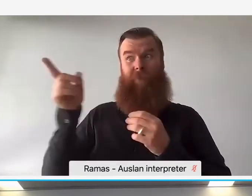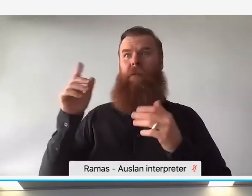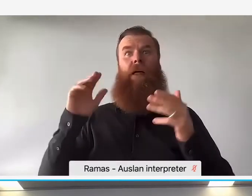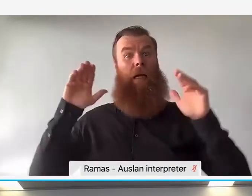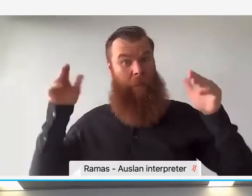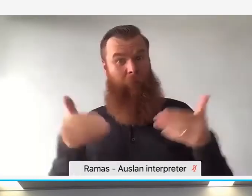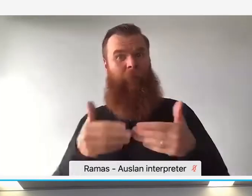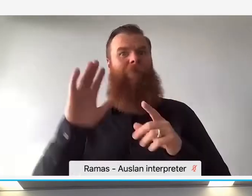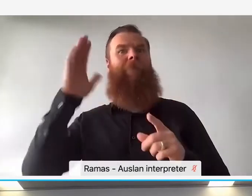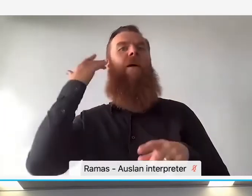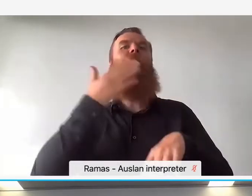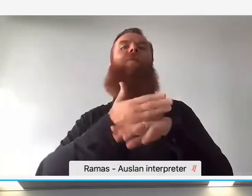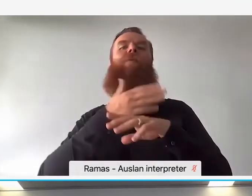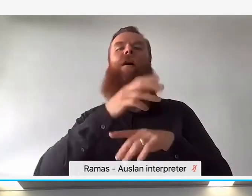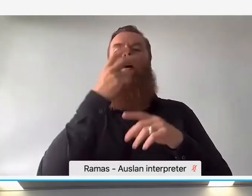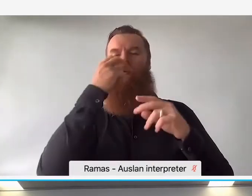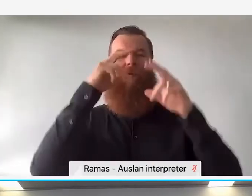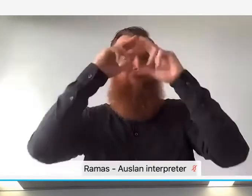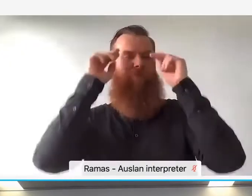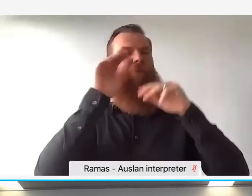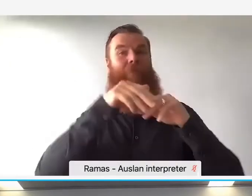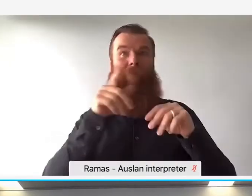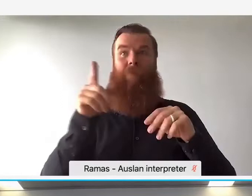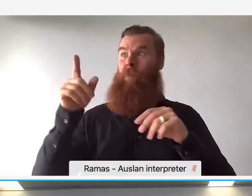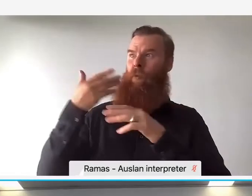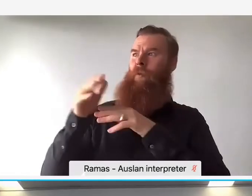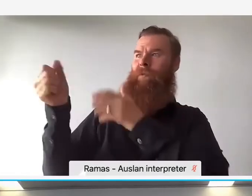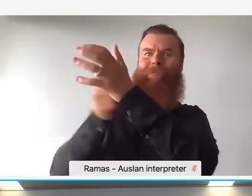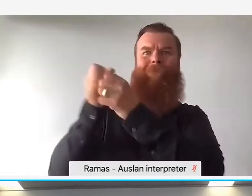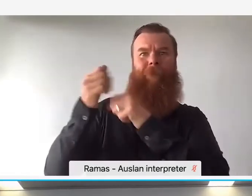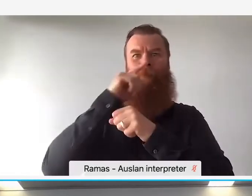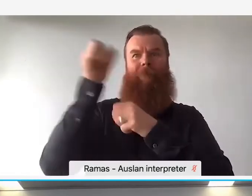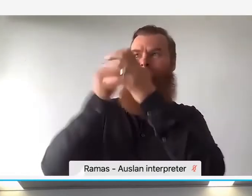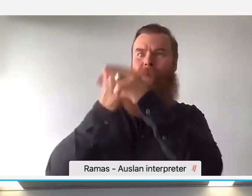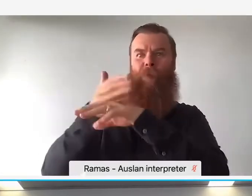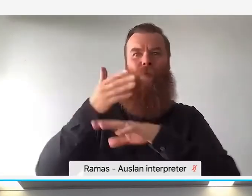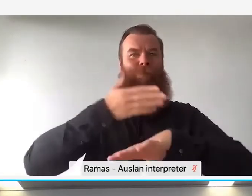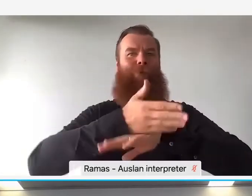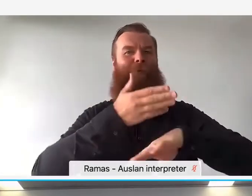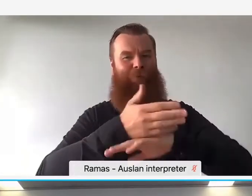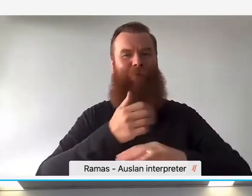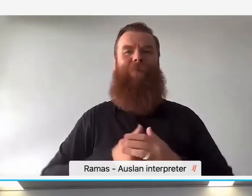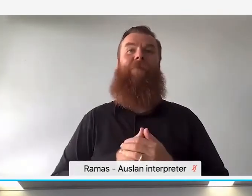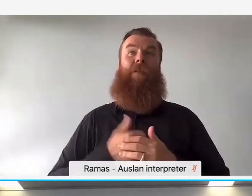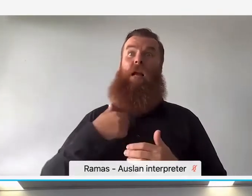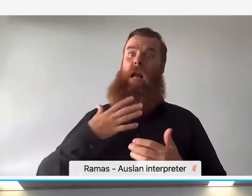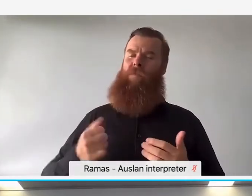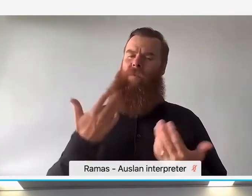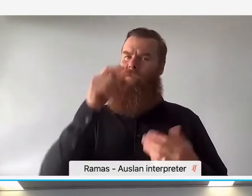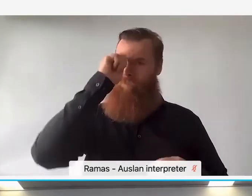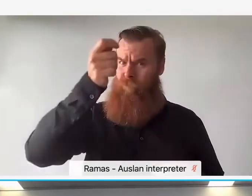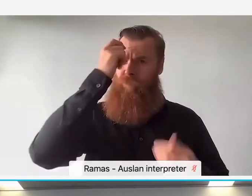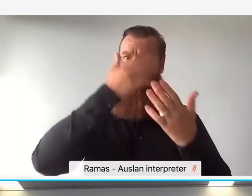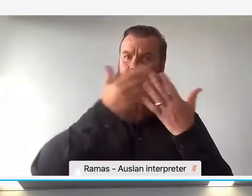time. We were the first provider to undertake in-country recruitment, and I had the honour of travelling to Kiribati in